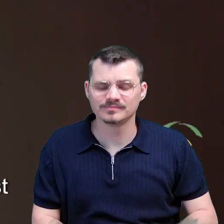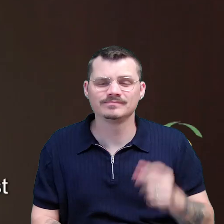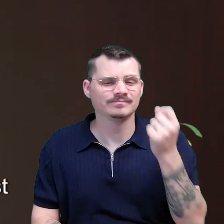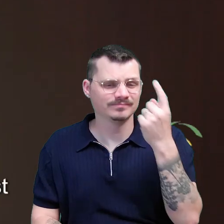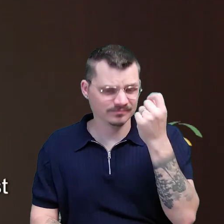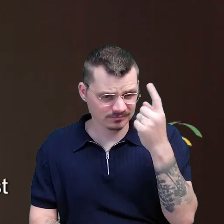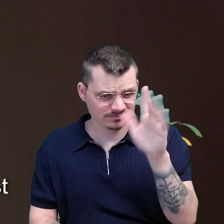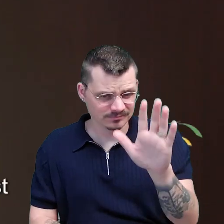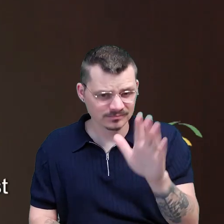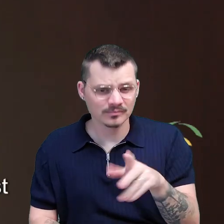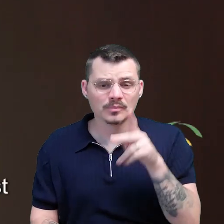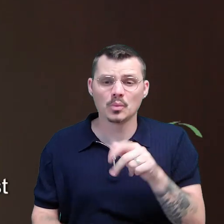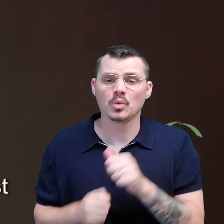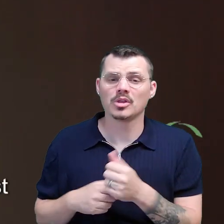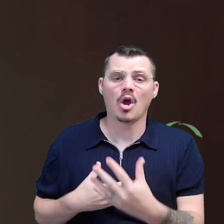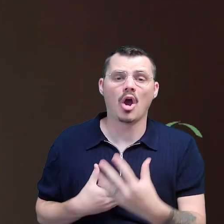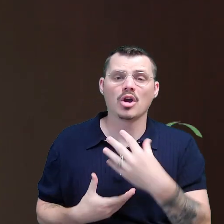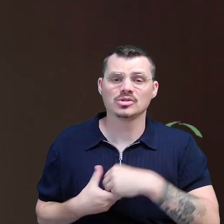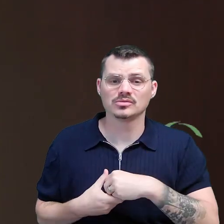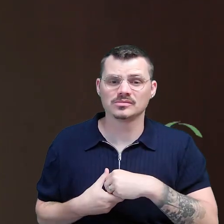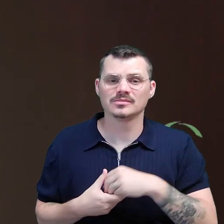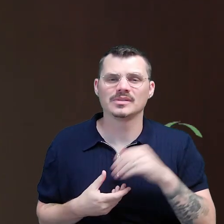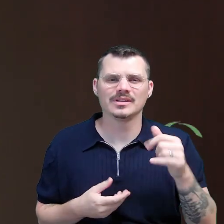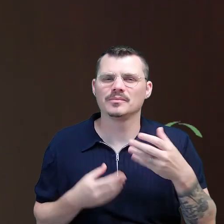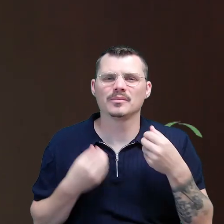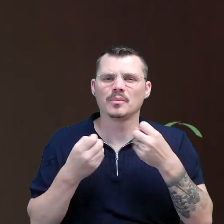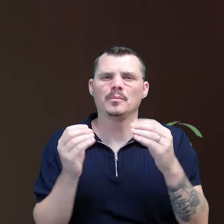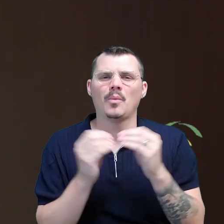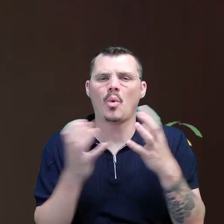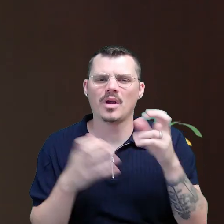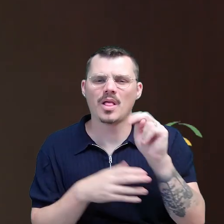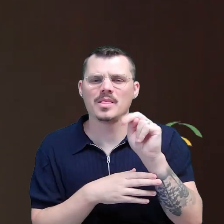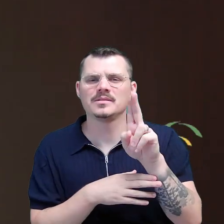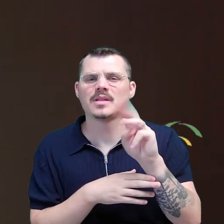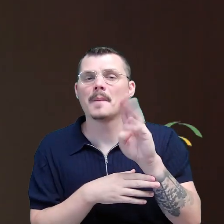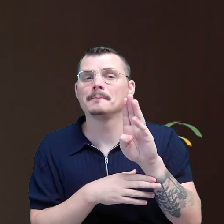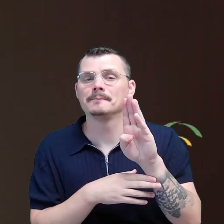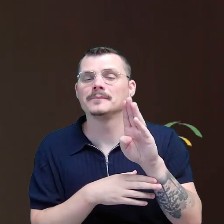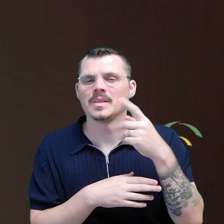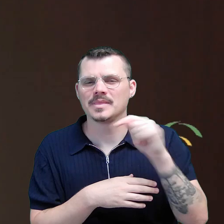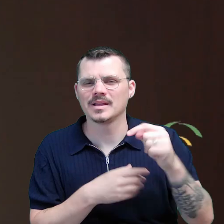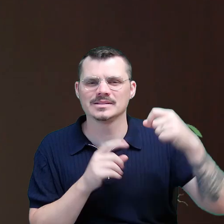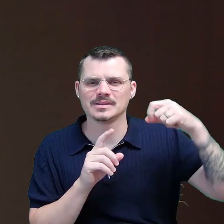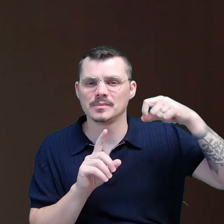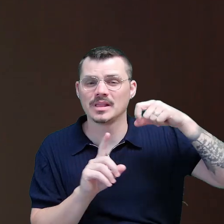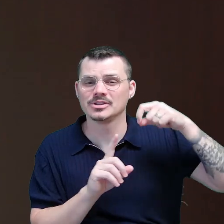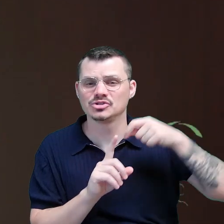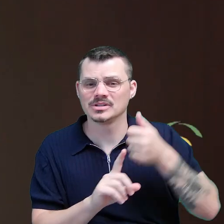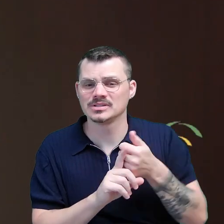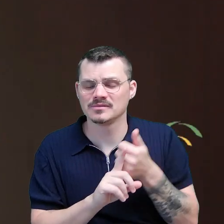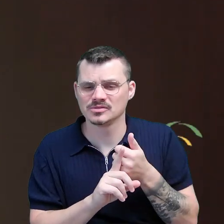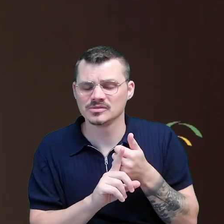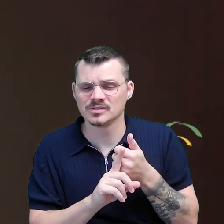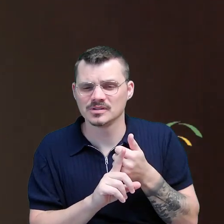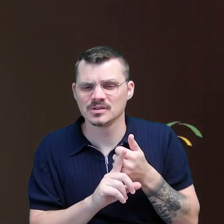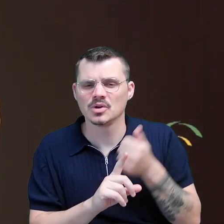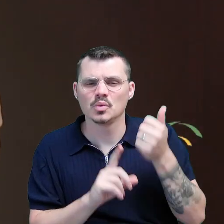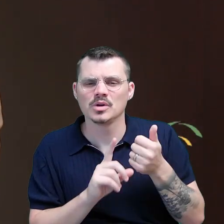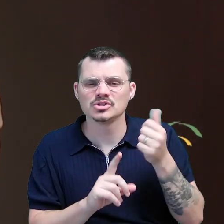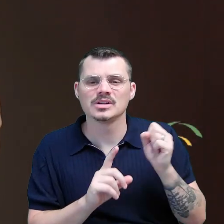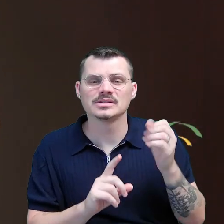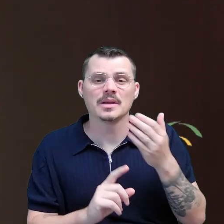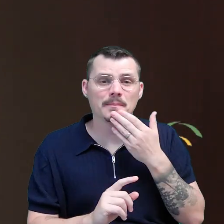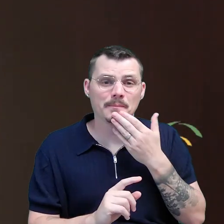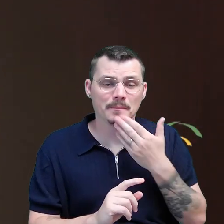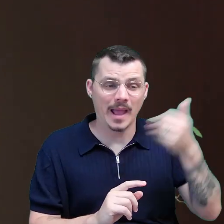However, for people with autism, it's just global numbing of incoming stimulation, which is much better